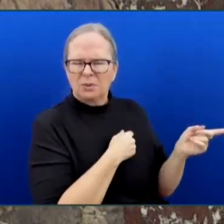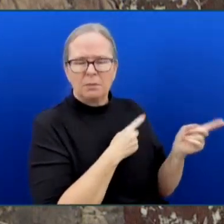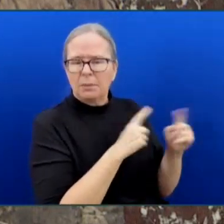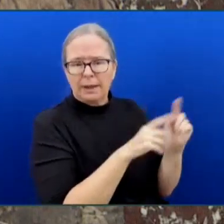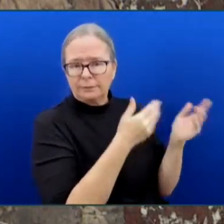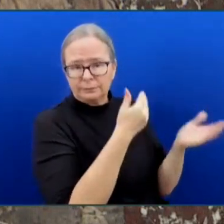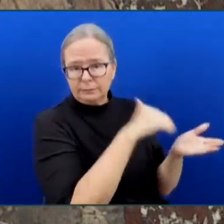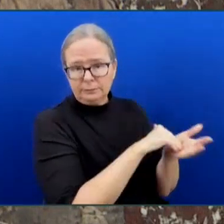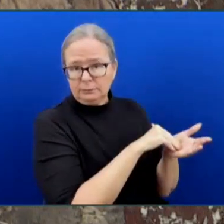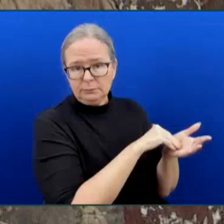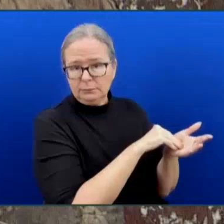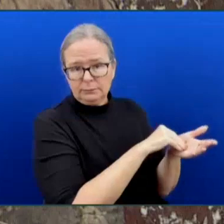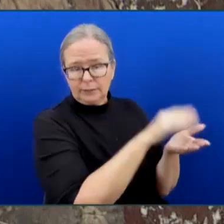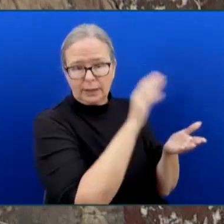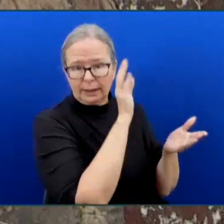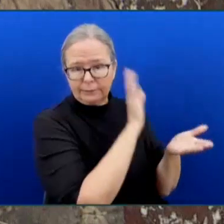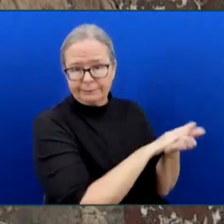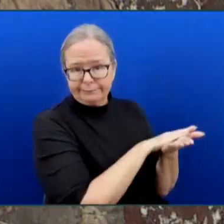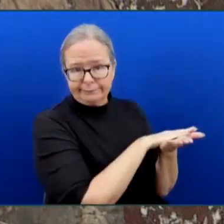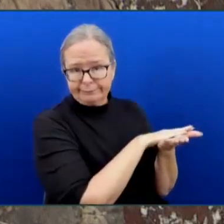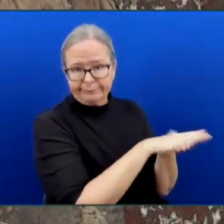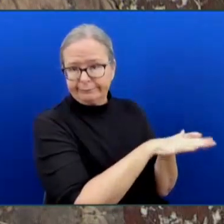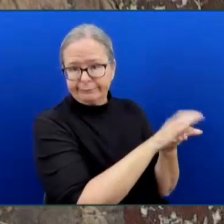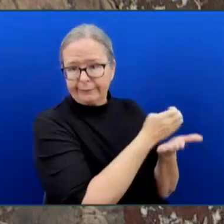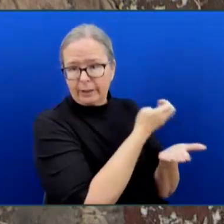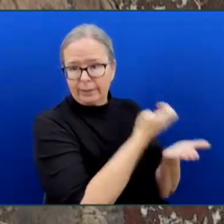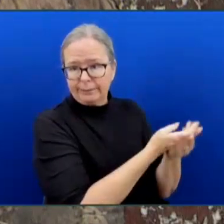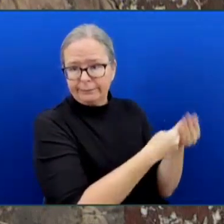emissions and delivering jobs right across the province.